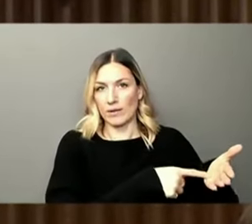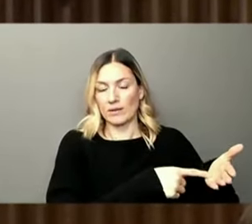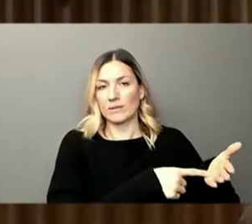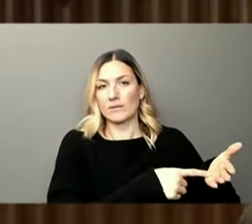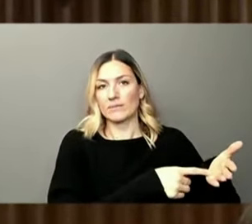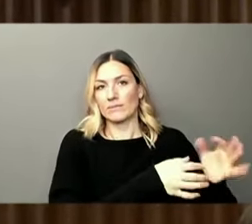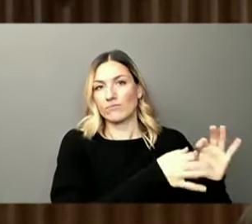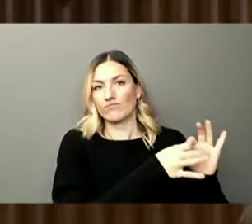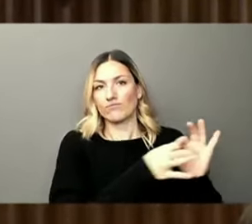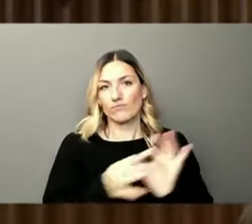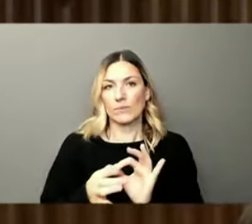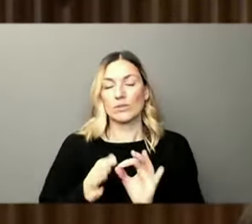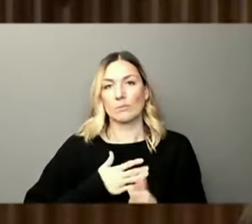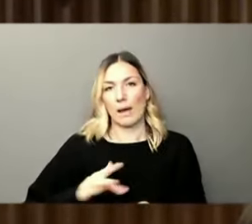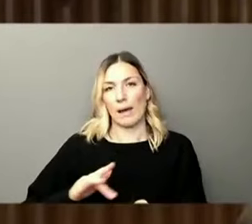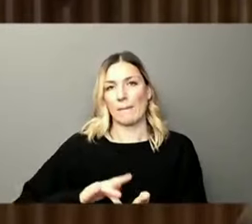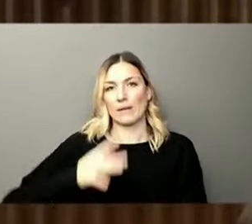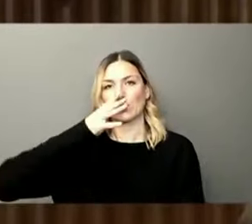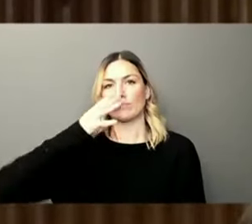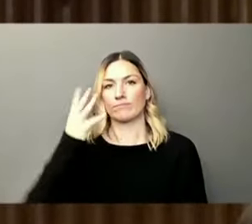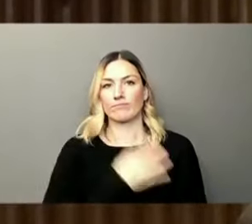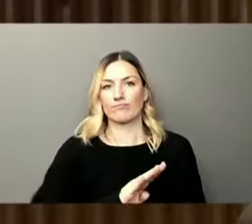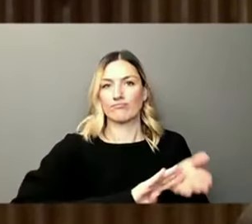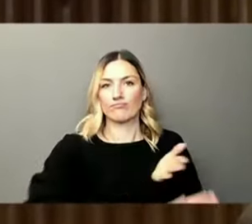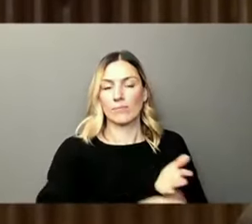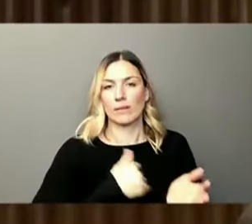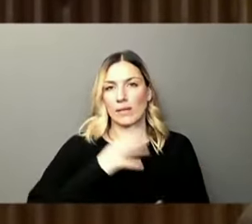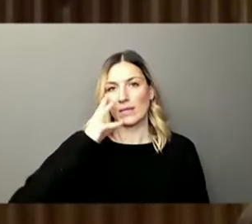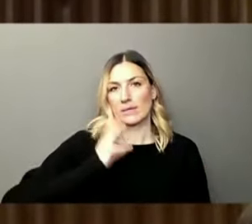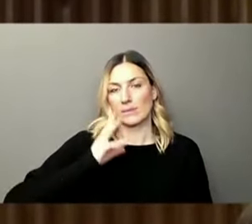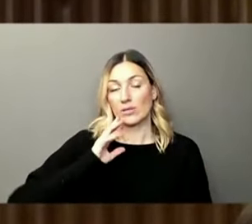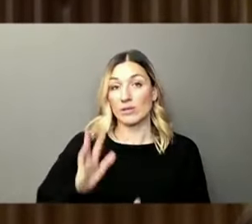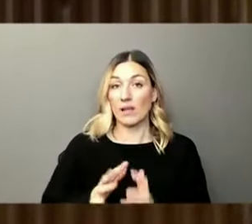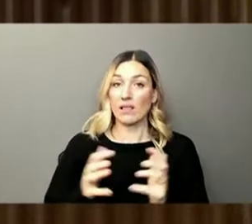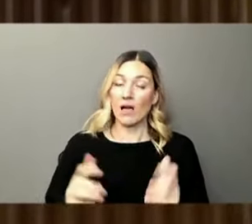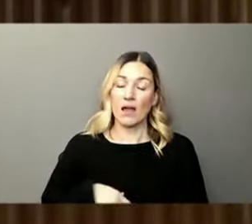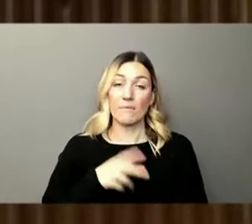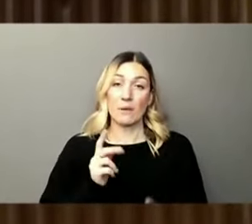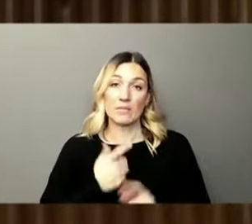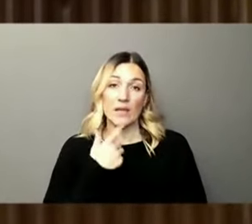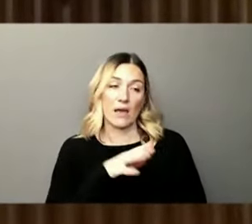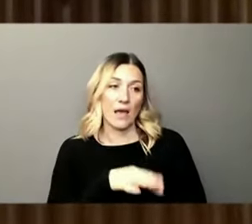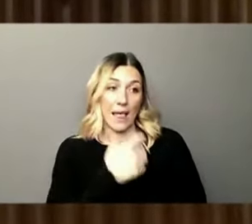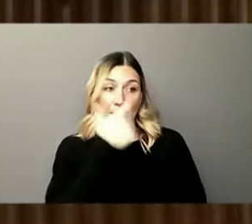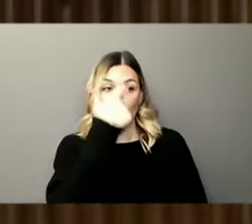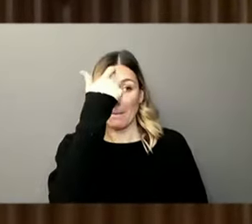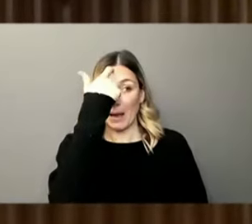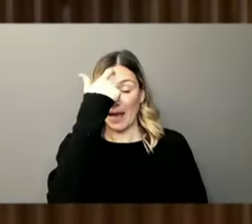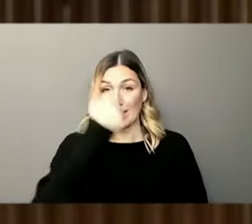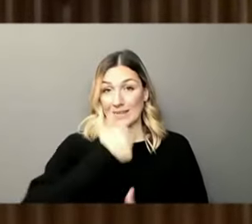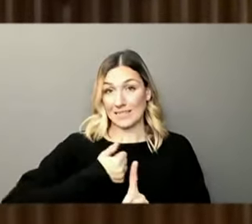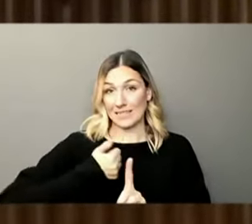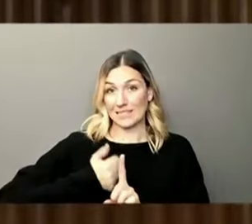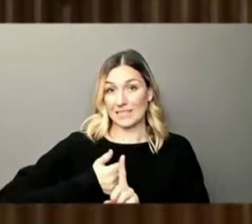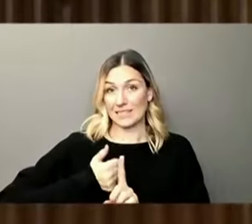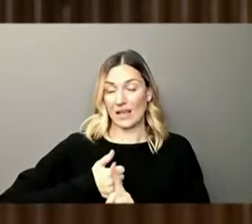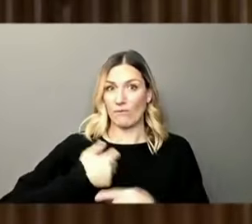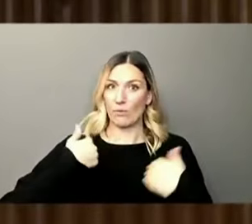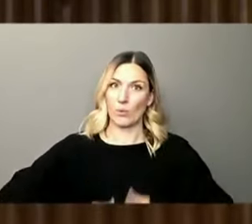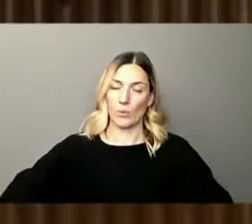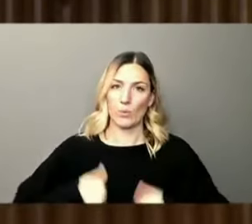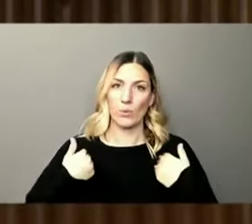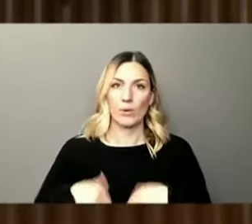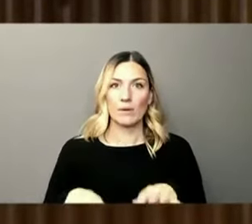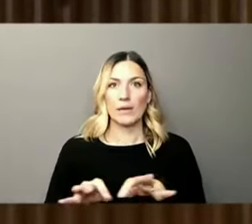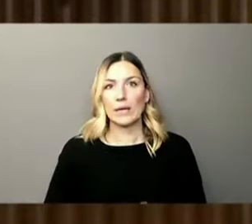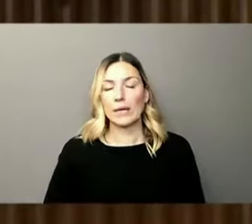I experienced. I got a lot of, the mind has, really important